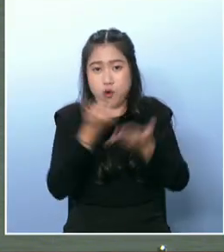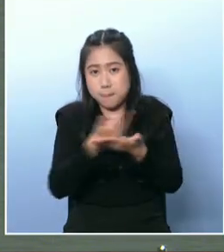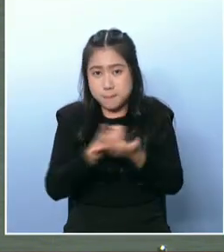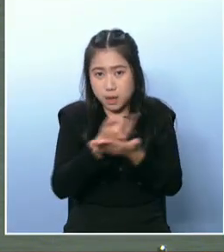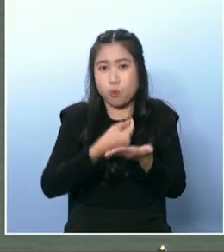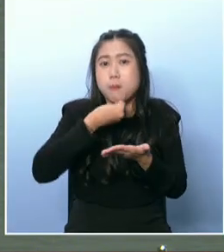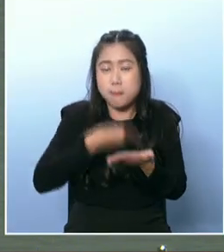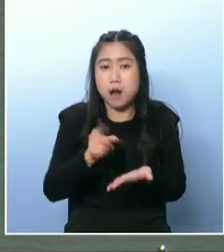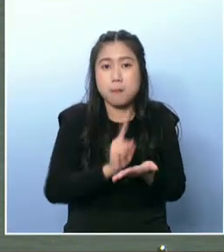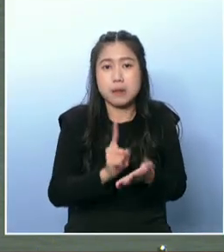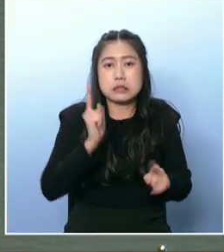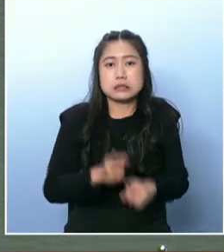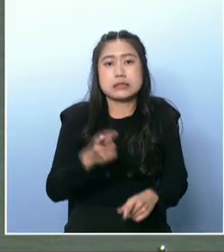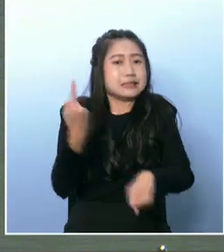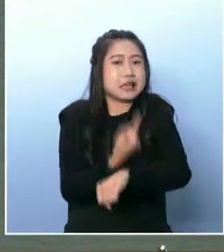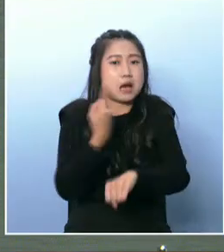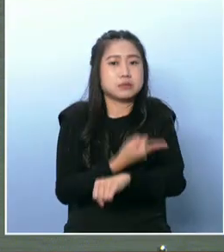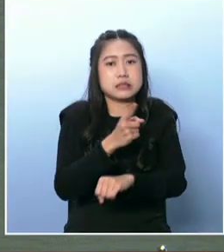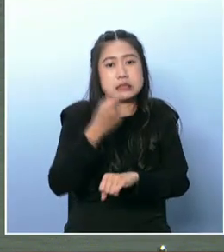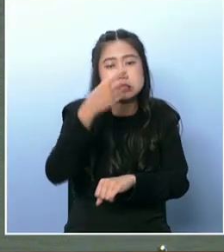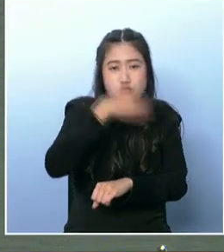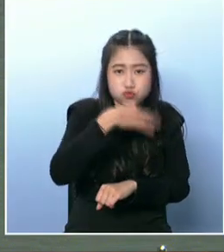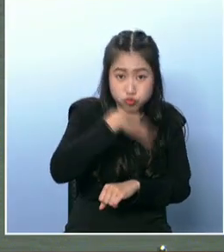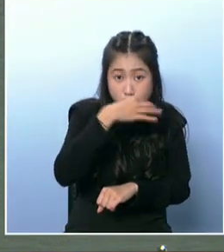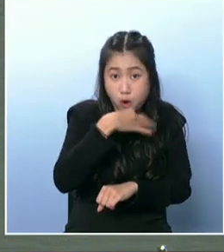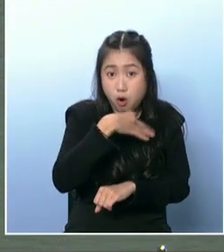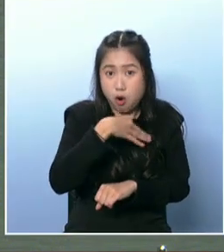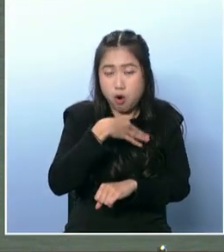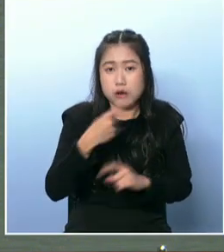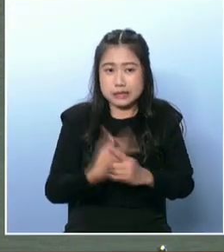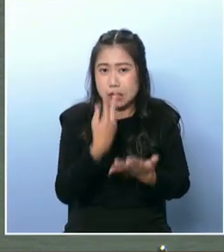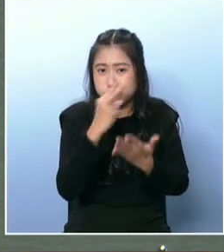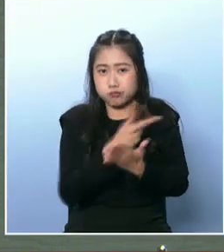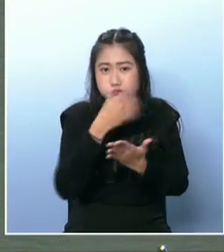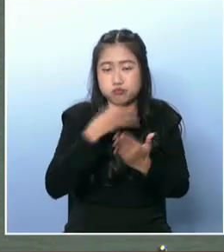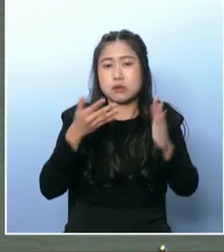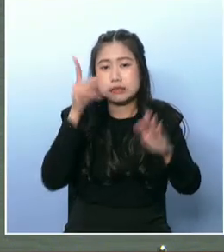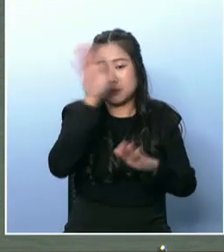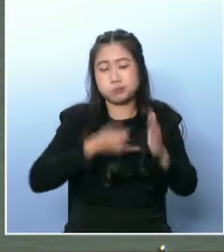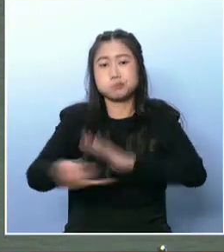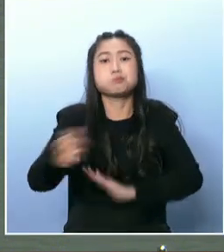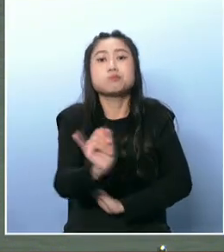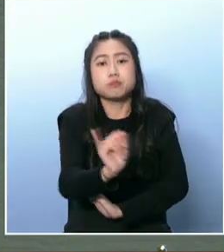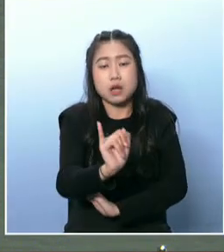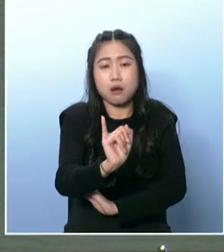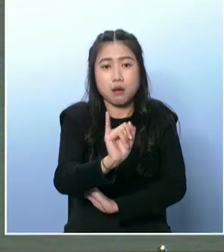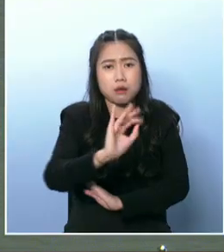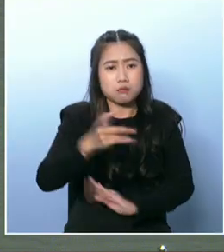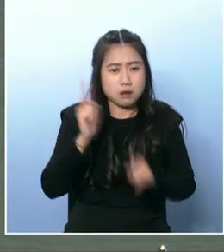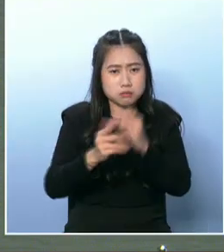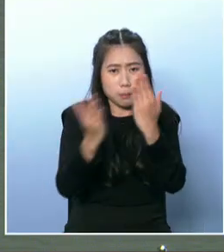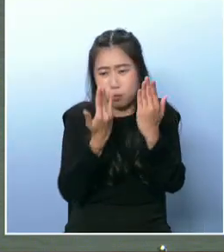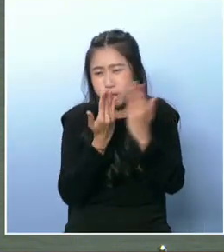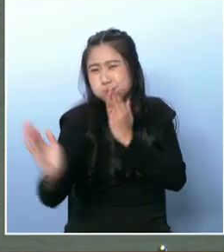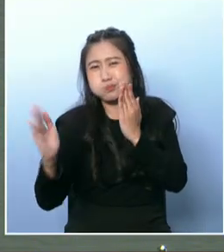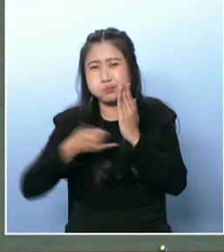is because of the assessment by the service provider that they are not allowed to leave the hostel, and